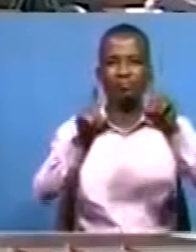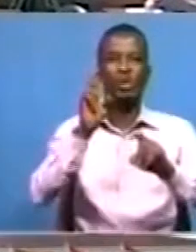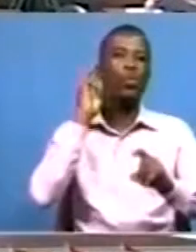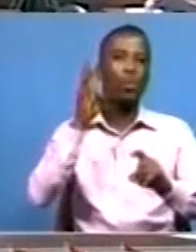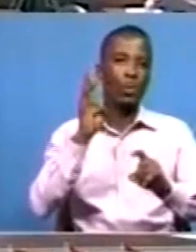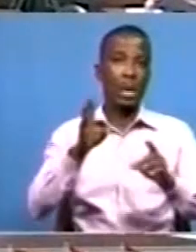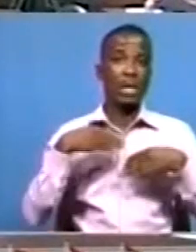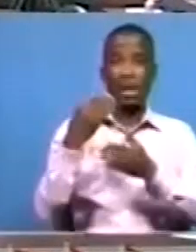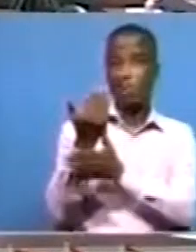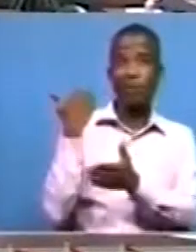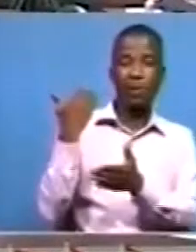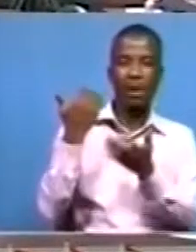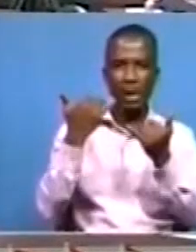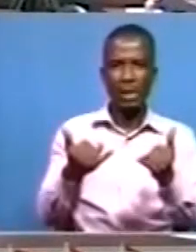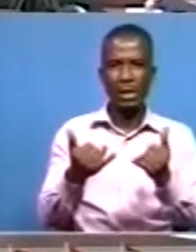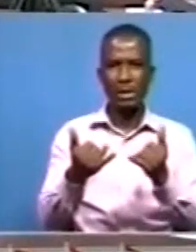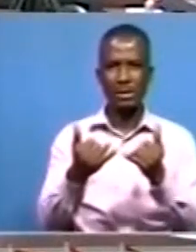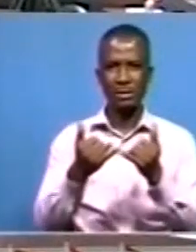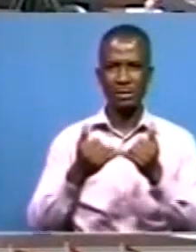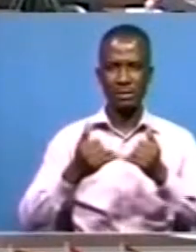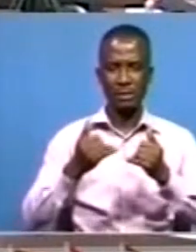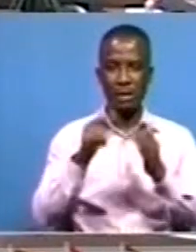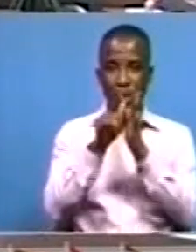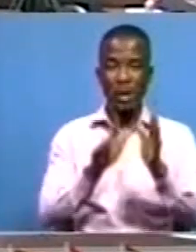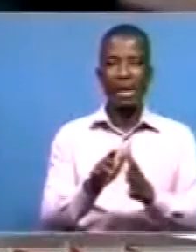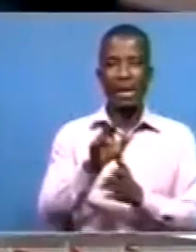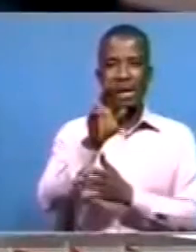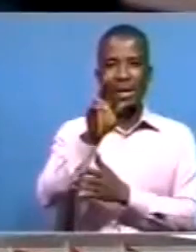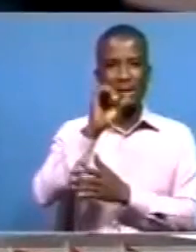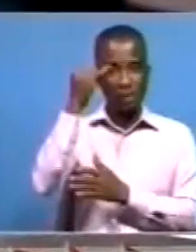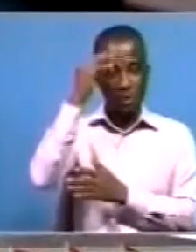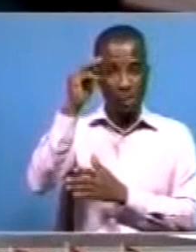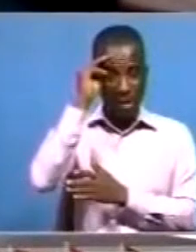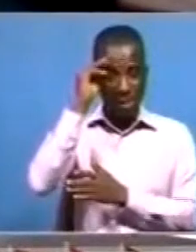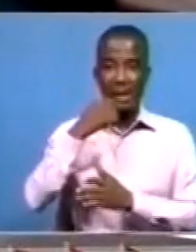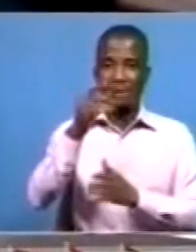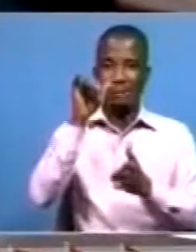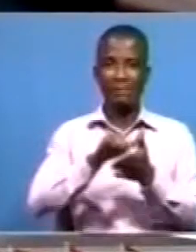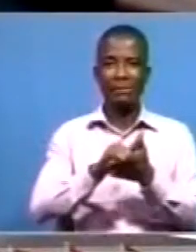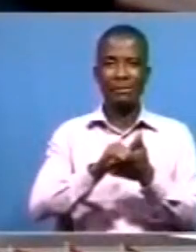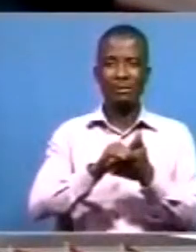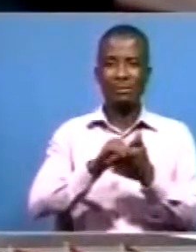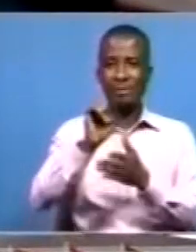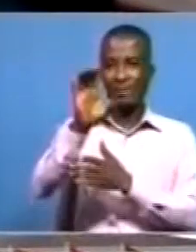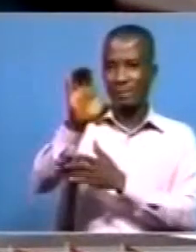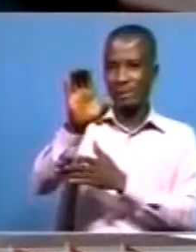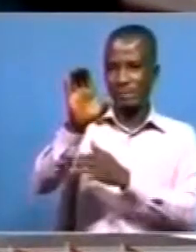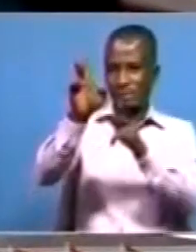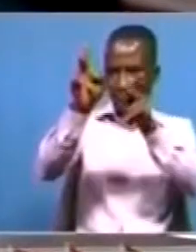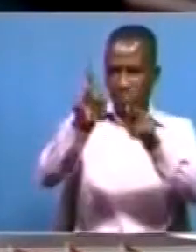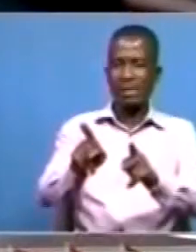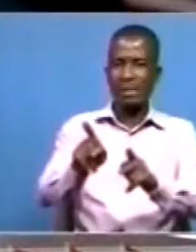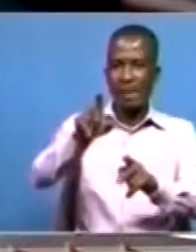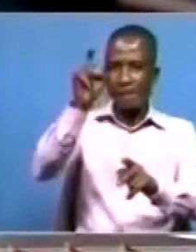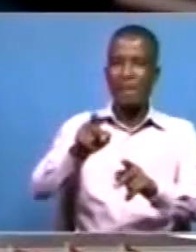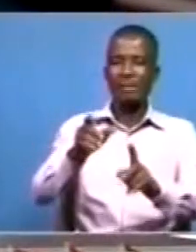cross-examination. According to counsel for petitioner, these were the positions or notes which the chairperson of the first respondent ought to